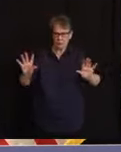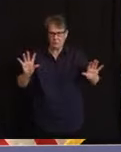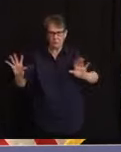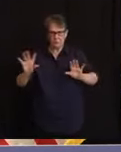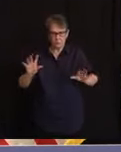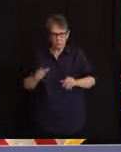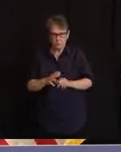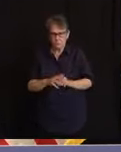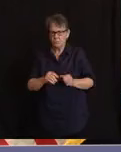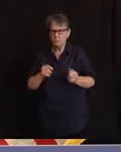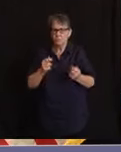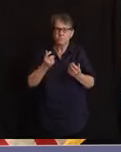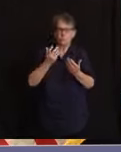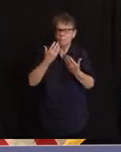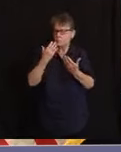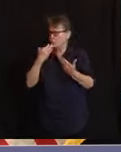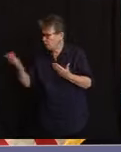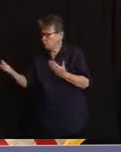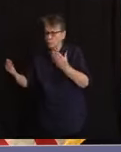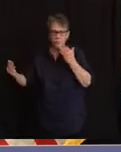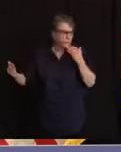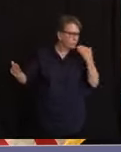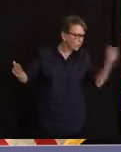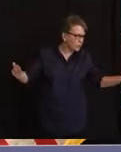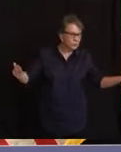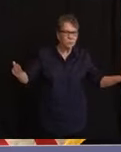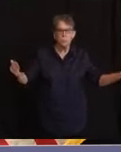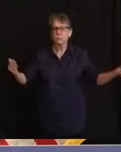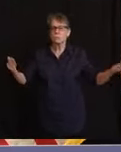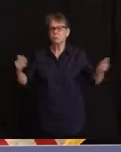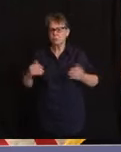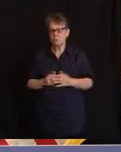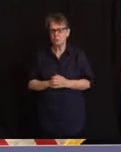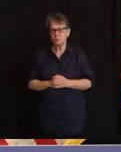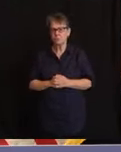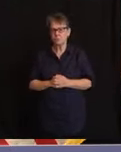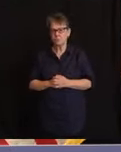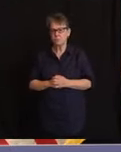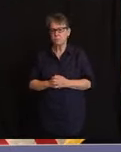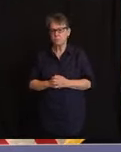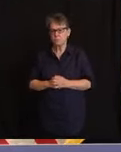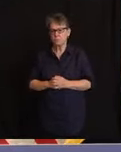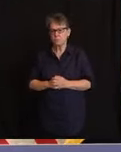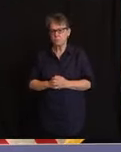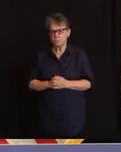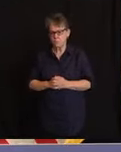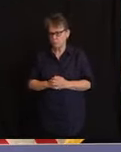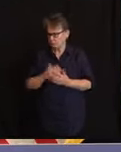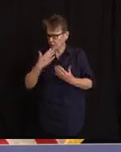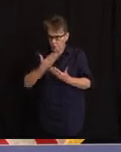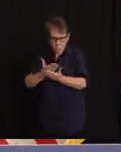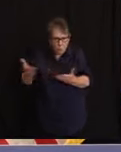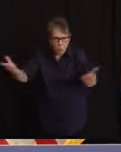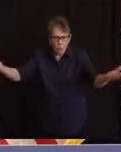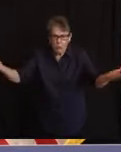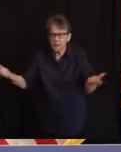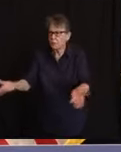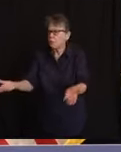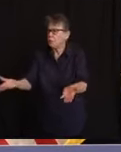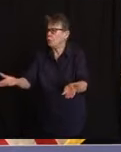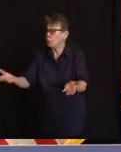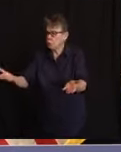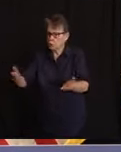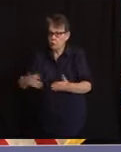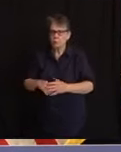Tam, our epidemiologist. Thank you, Doctor. Pat, thank you. Jared, thank you. To Paramel. And again, to each and every one